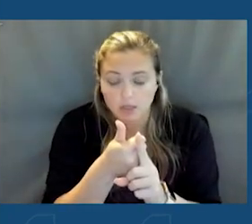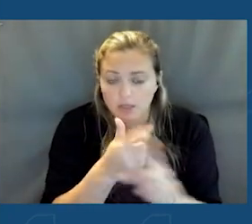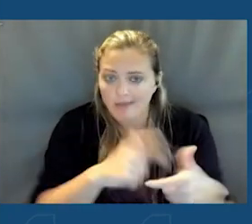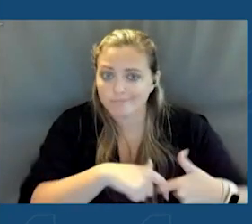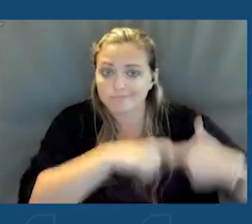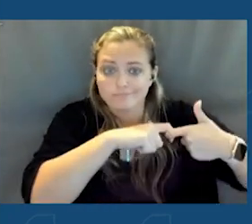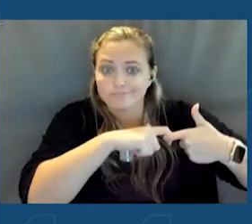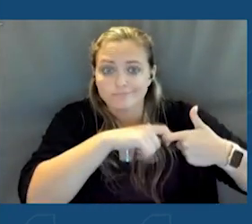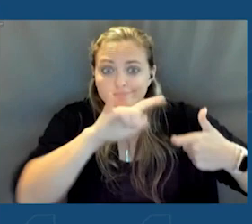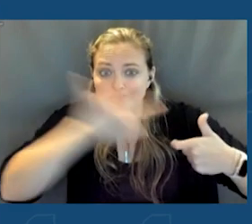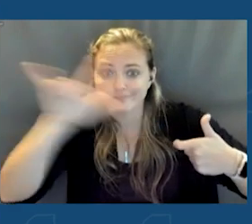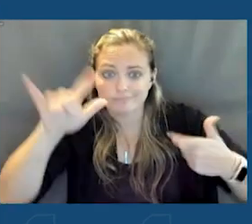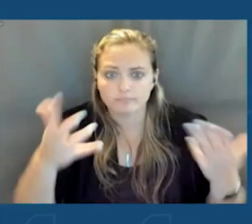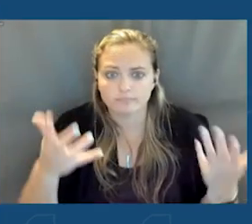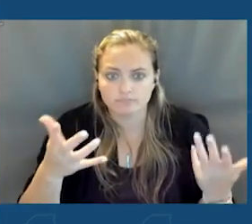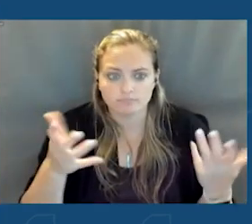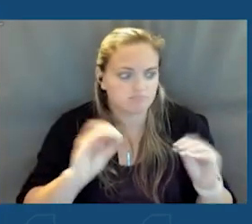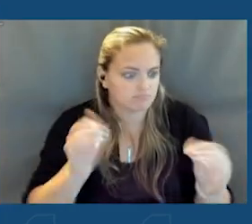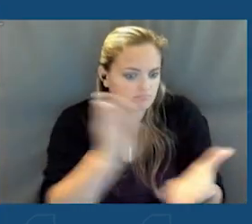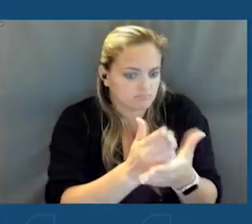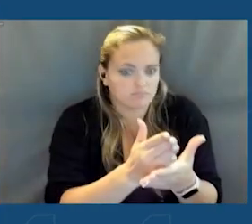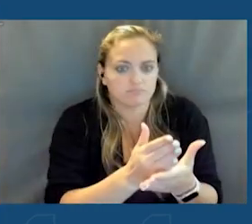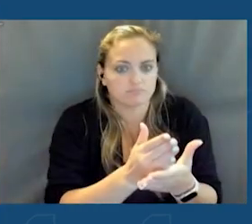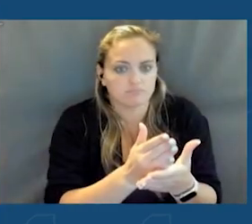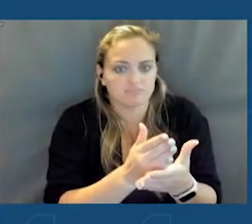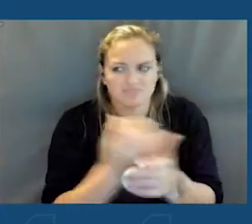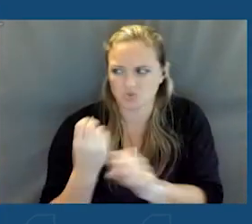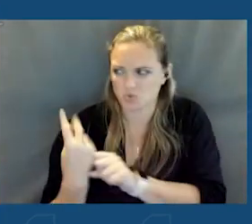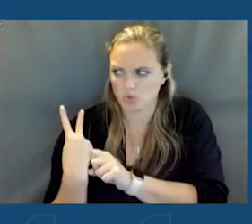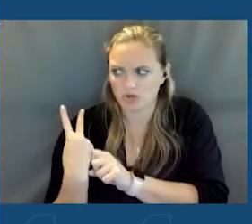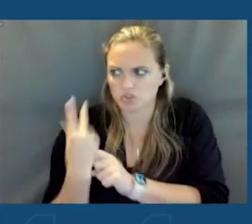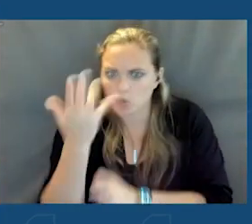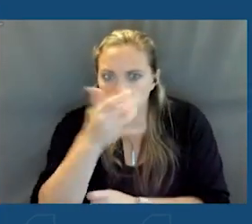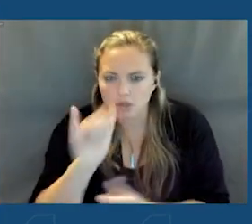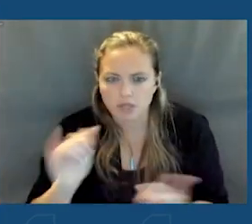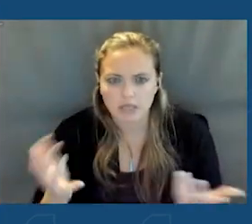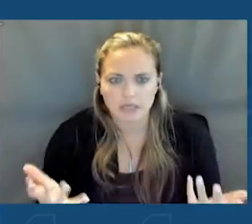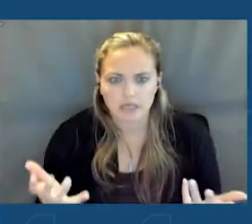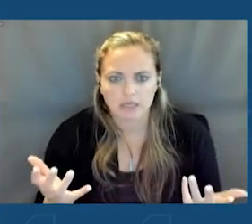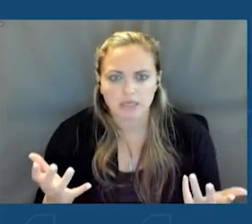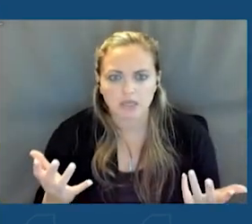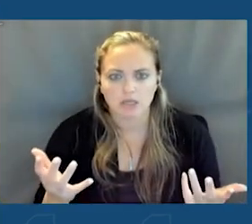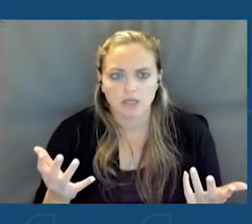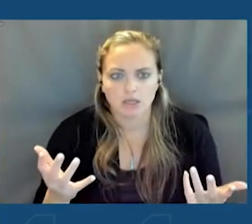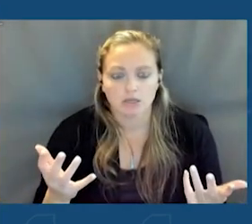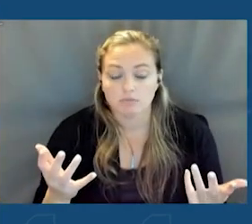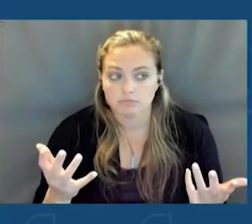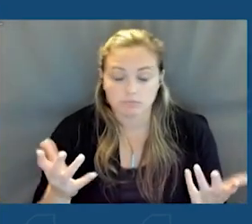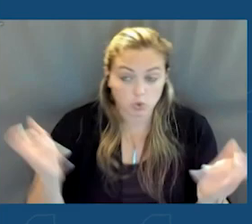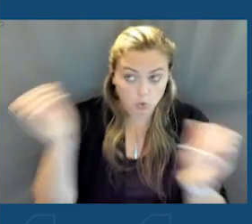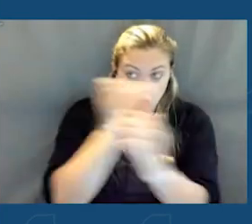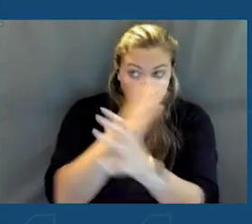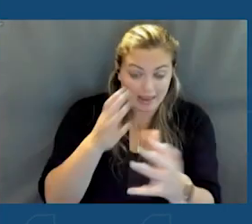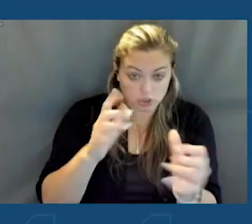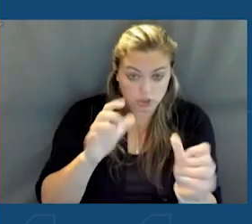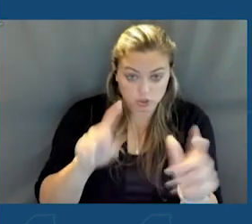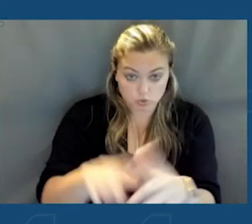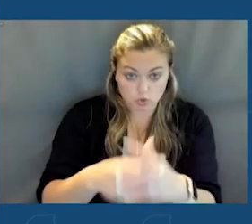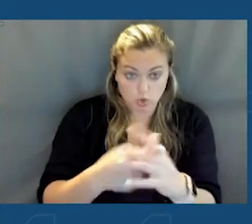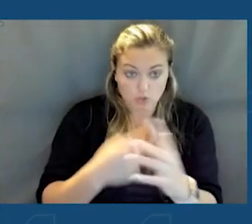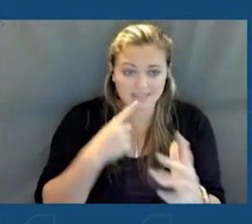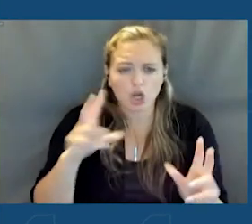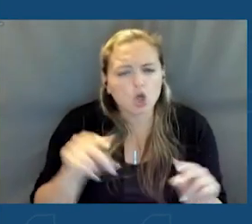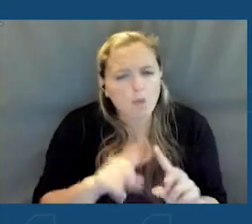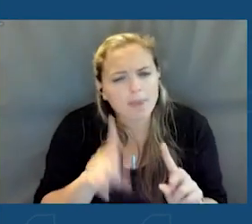I mean, what was the future of air travel 2 years ago? No one could have imagined what it would take to start saying, no, but we think it's